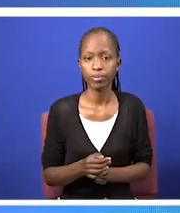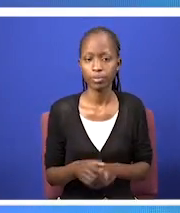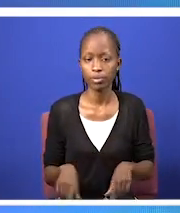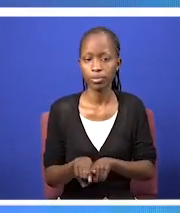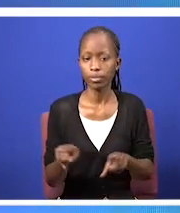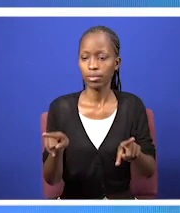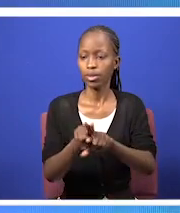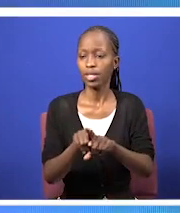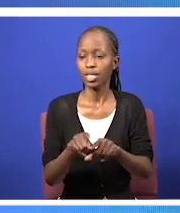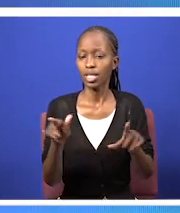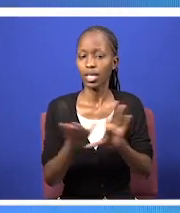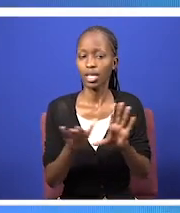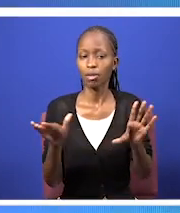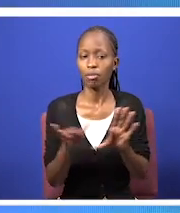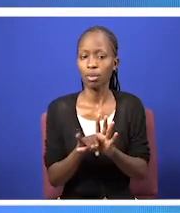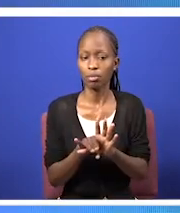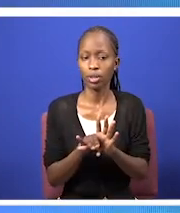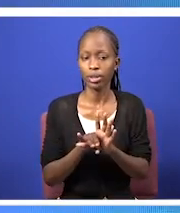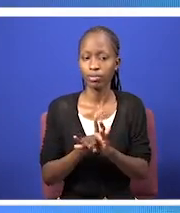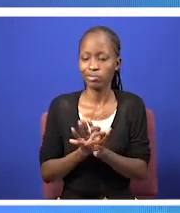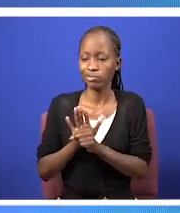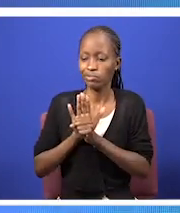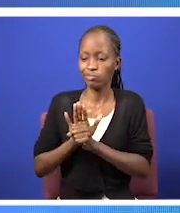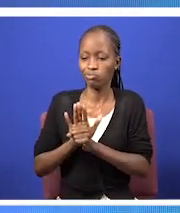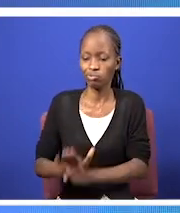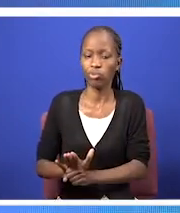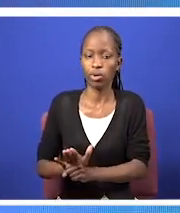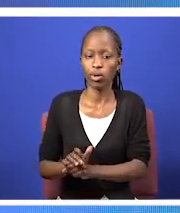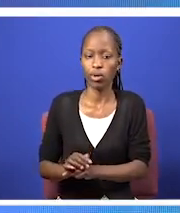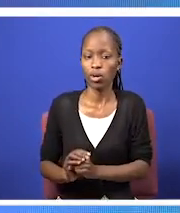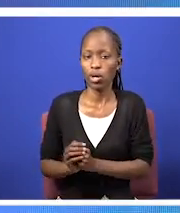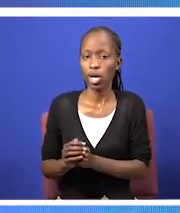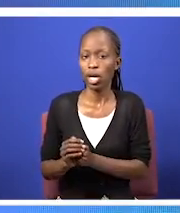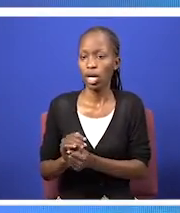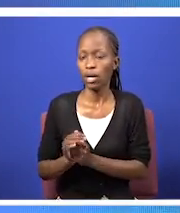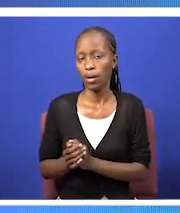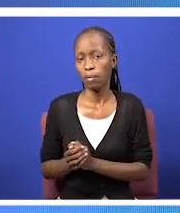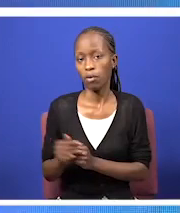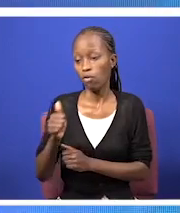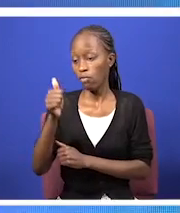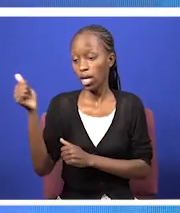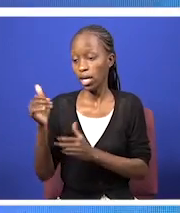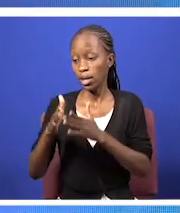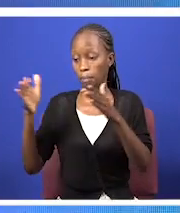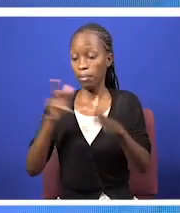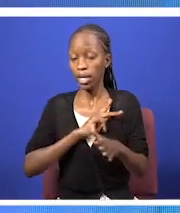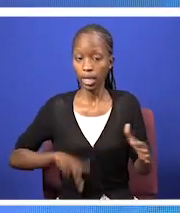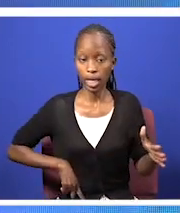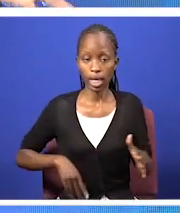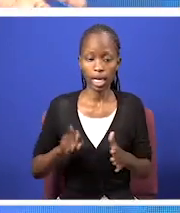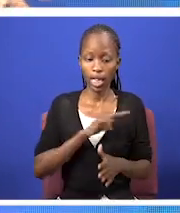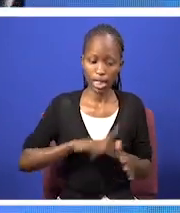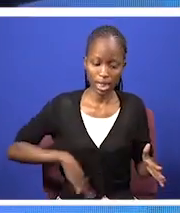and its subjects will be rife and victims, likely, for another stronger, bigger king. So a kingdom